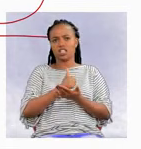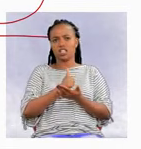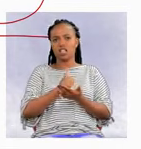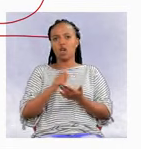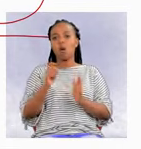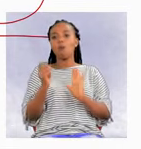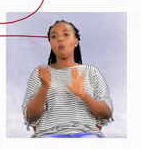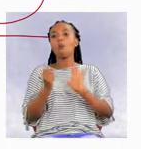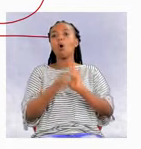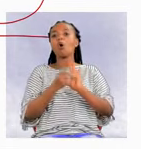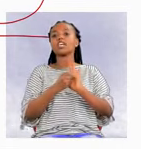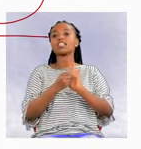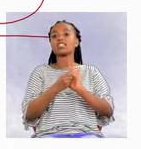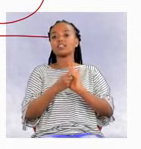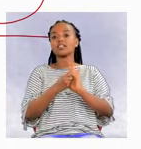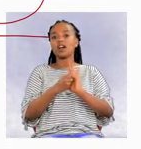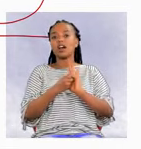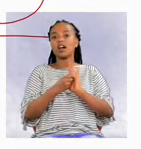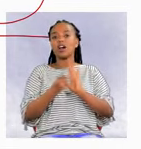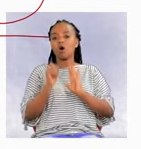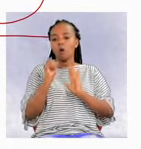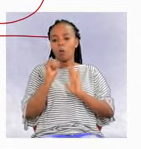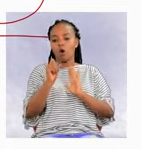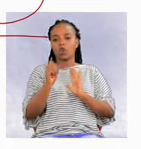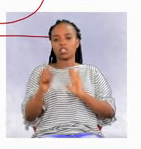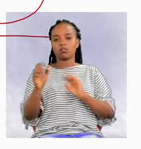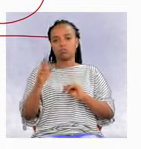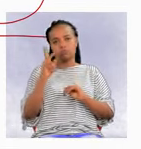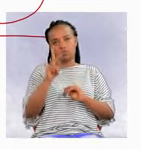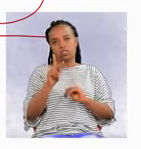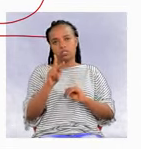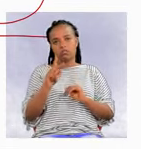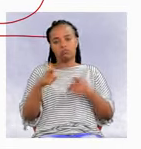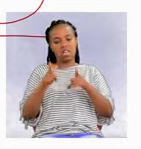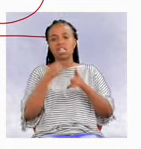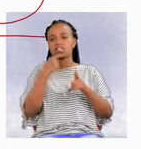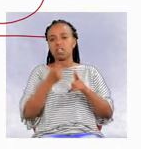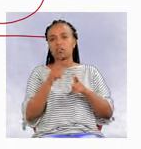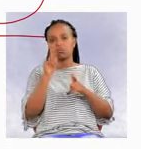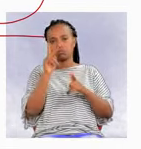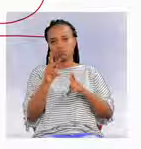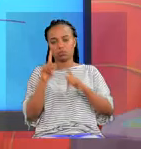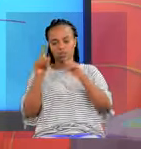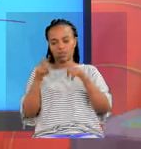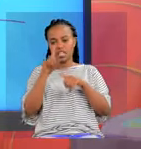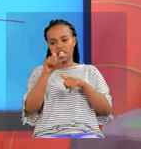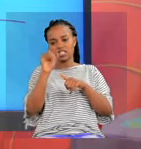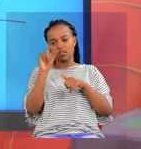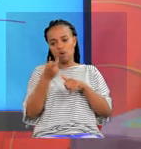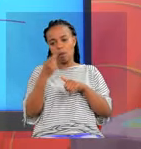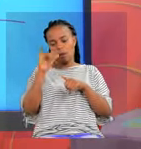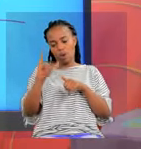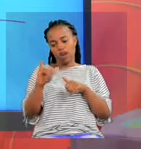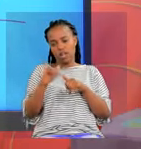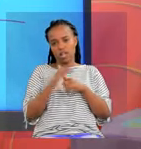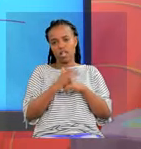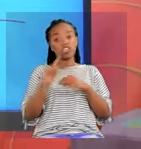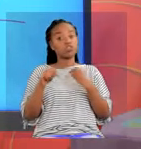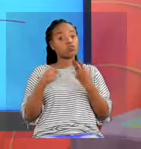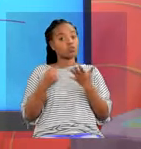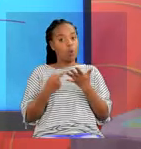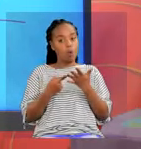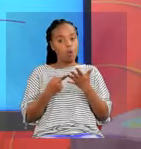arbitrary point on the circle. Let's say it is x comma y.